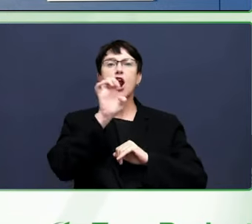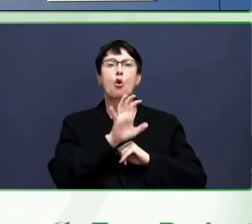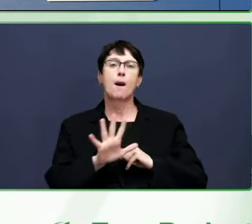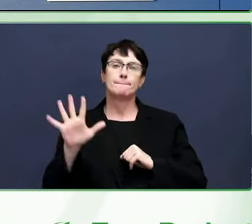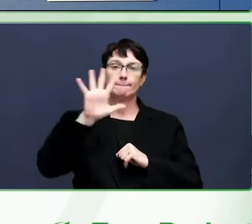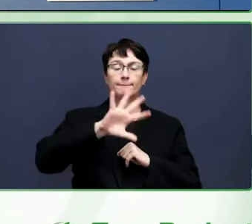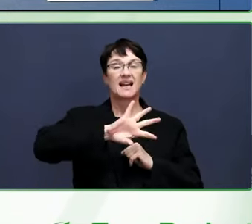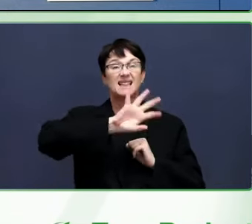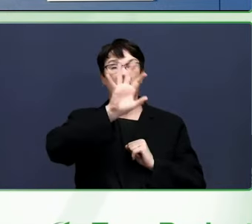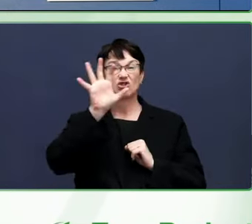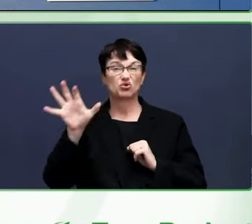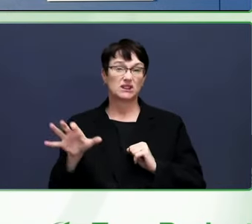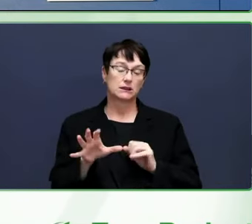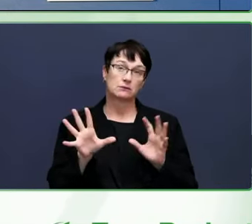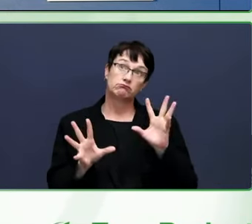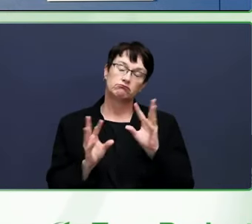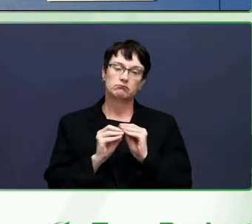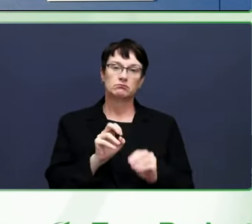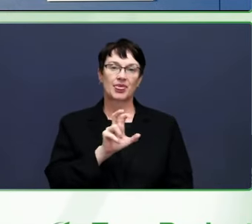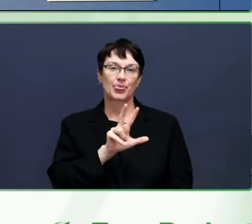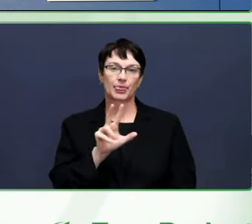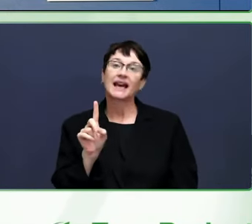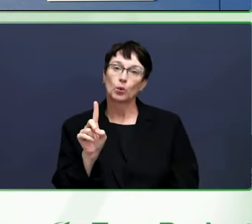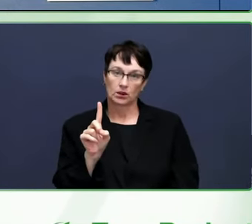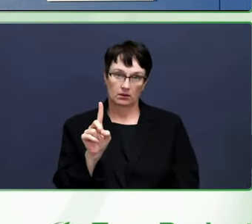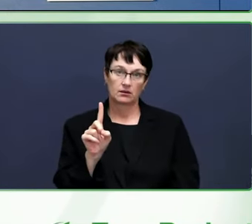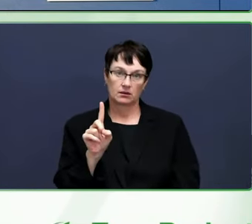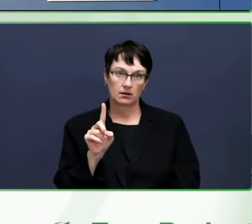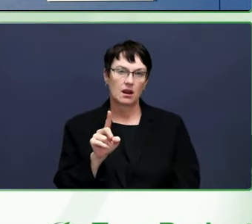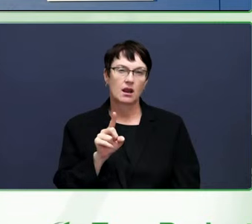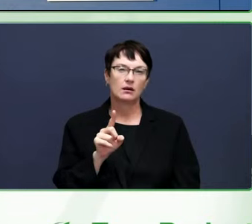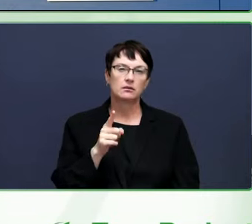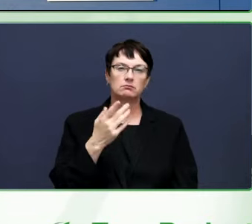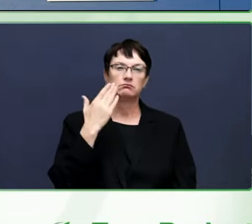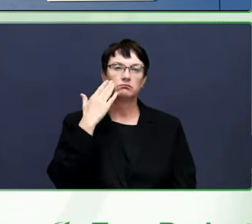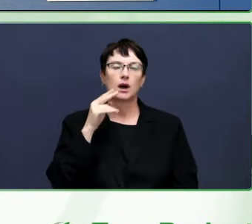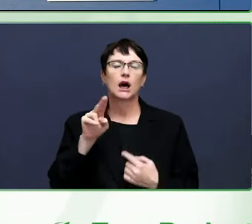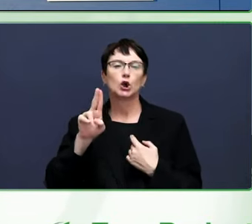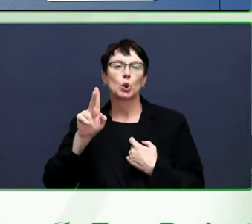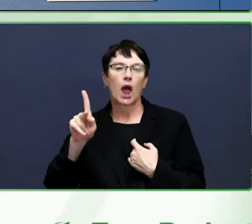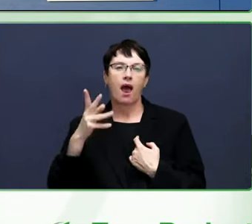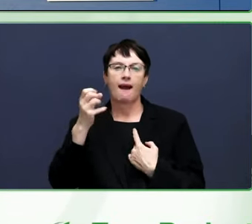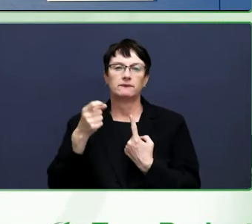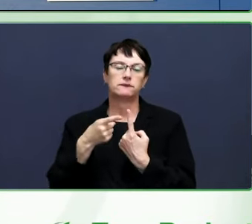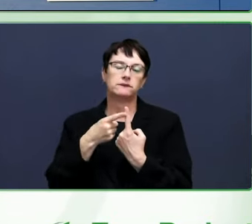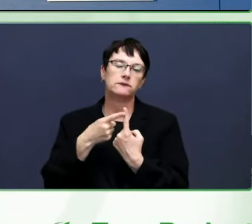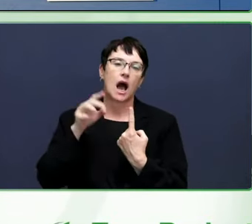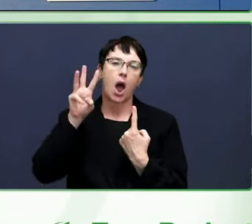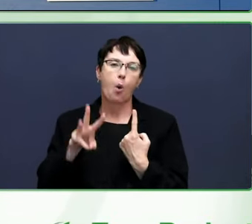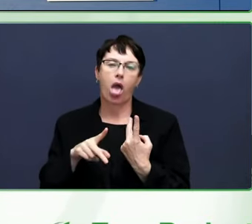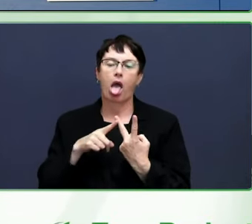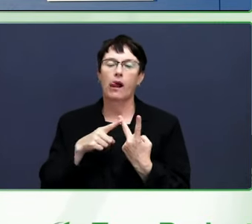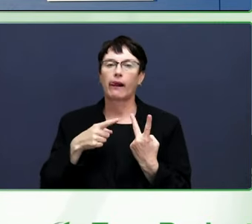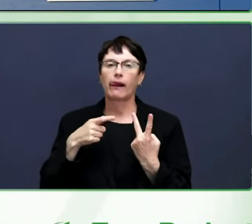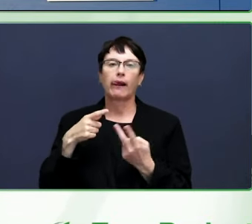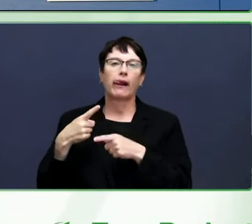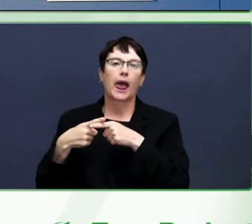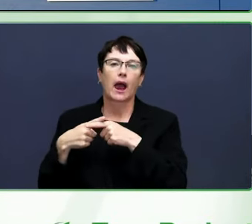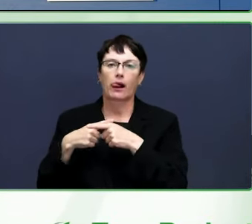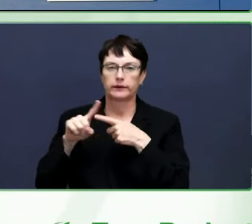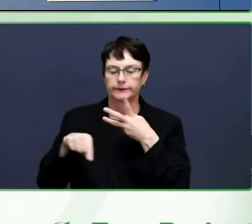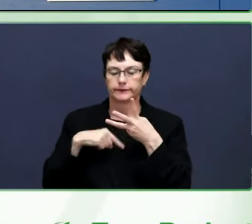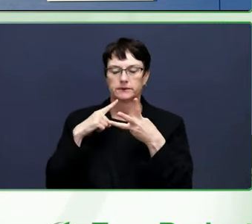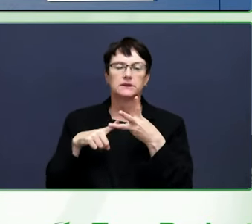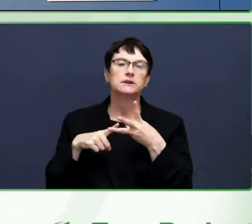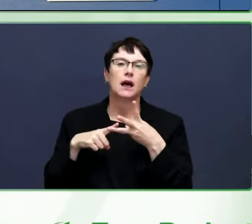representing 36 jurisdictions, because in the UK we have England, Wales, Northern Ireland, Scotland, so we have some communities